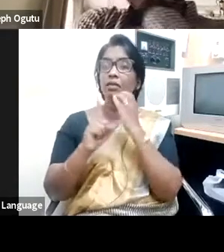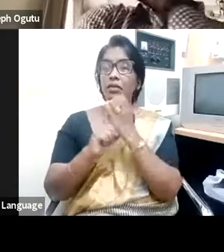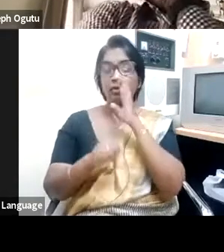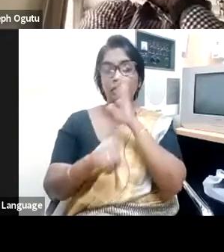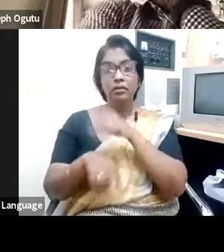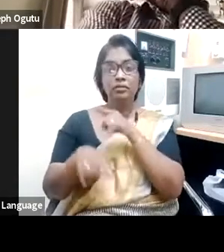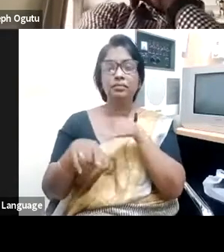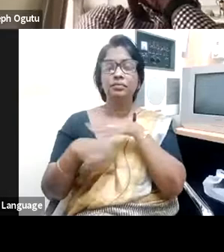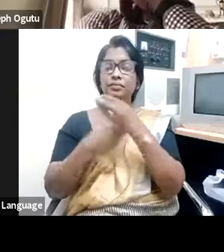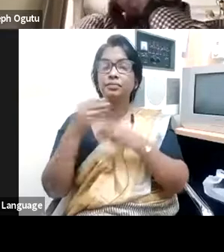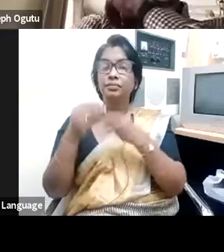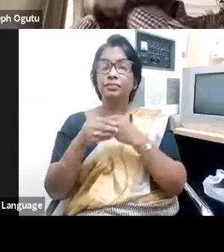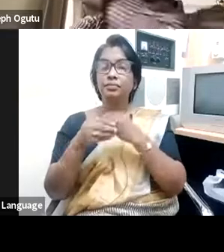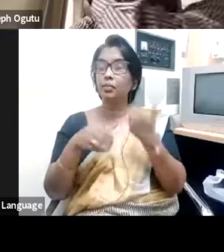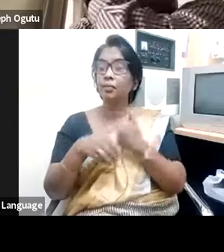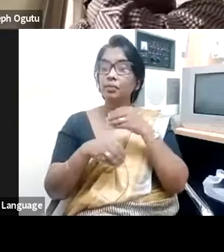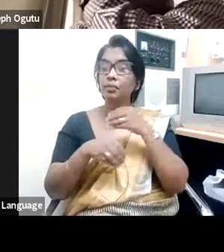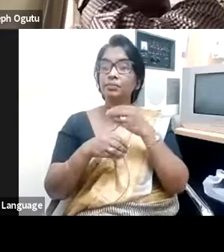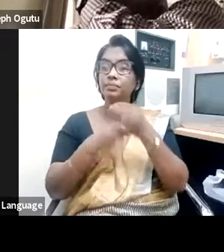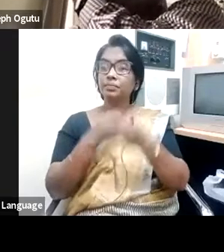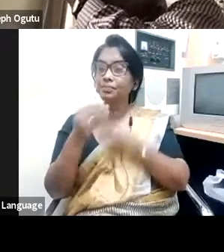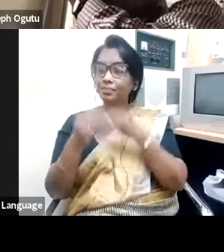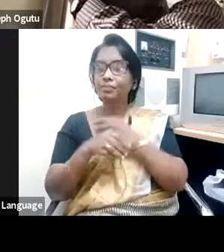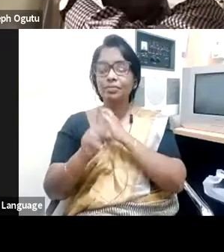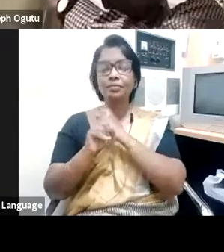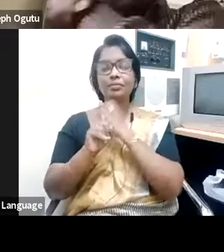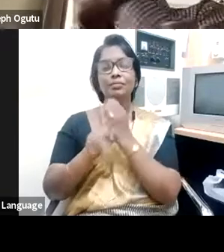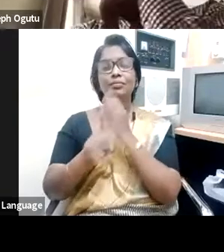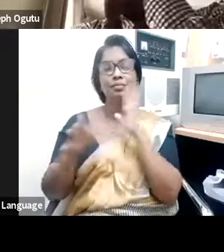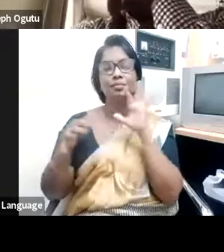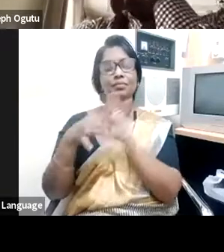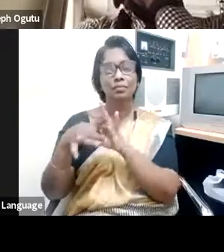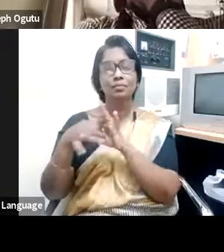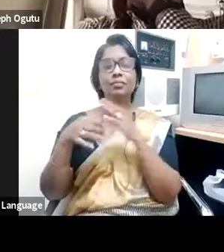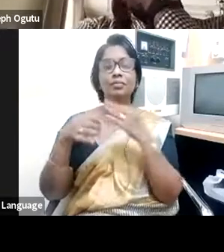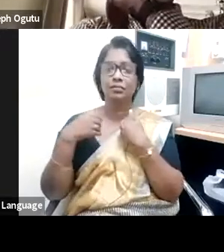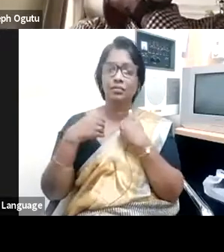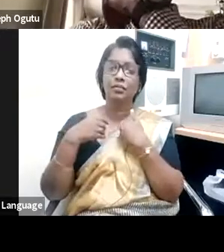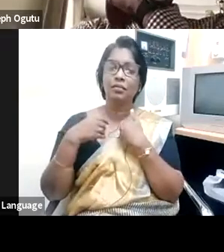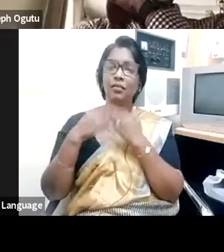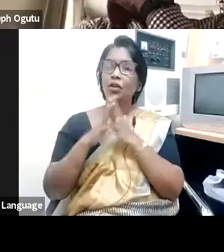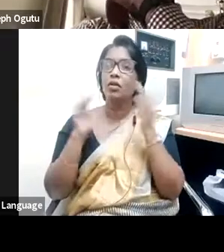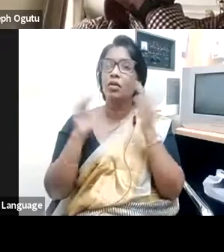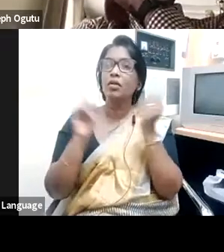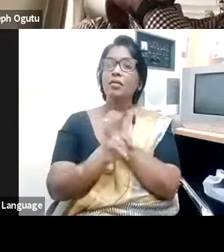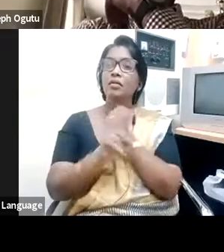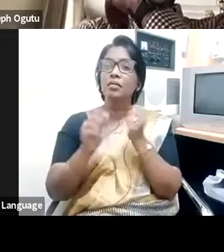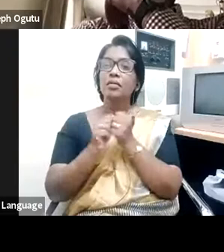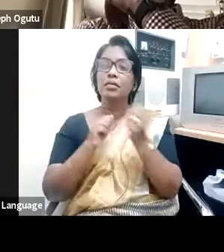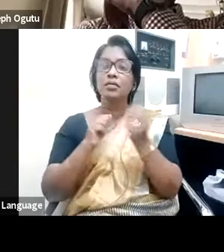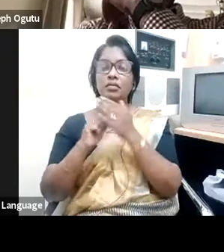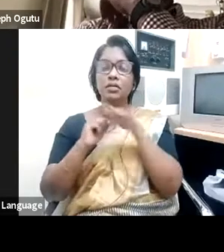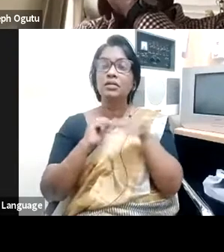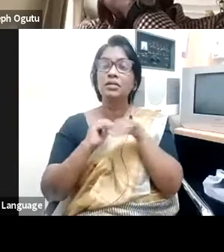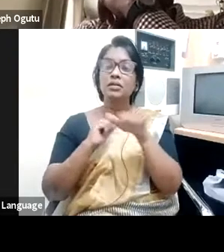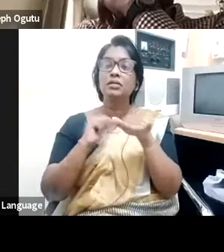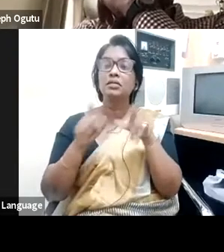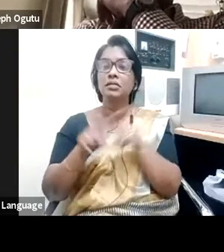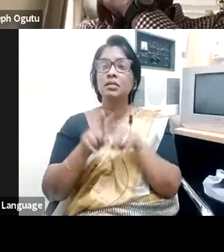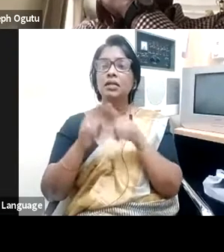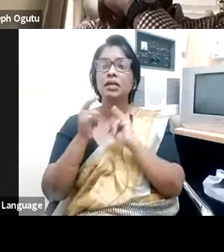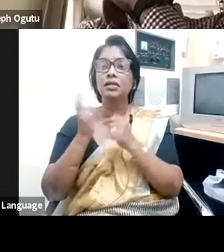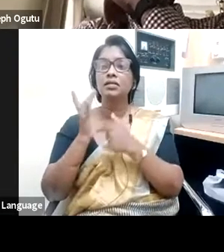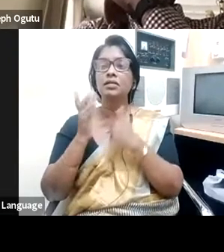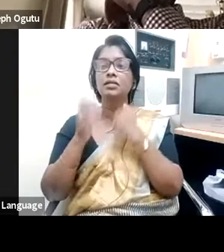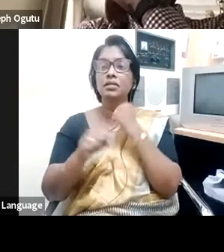from everything said today, we have a massive impact on faster achievement of those SDGs globally. And even in places like Sri Lanka, that